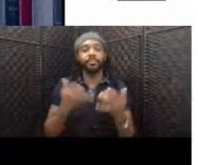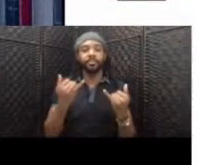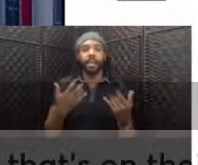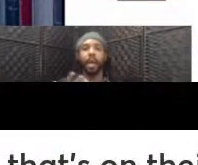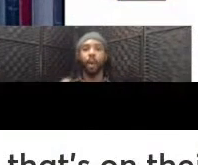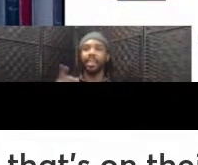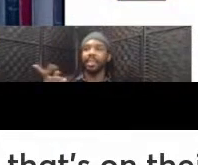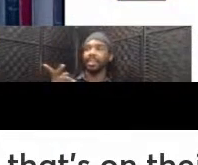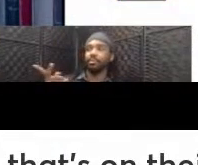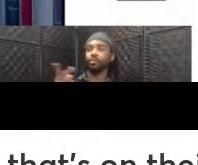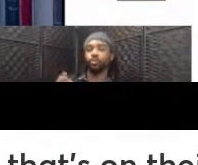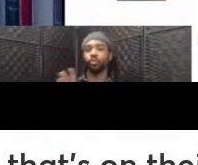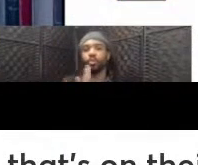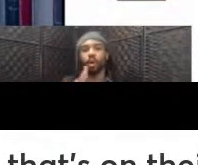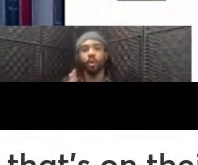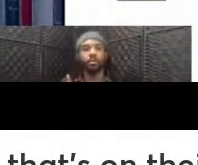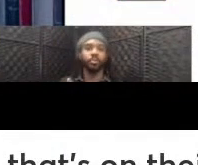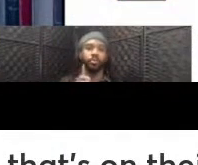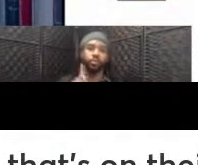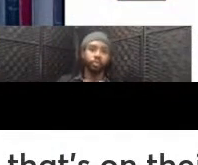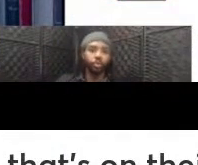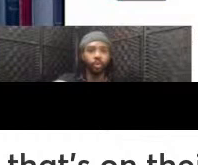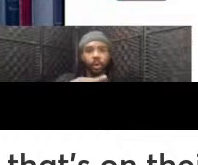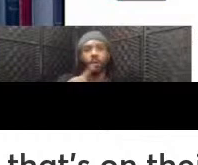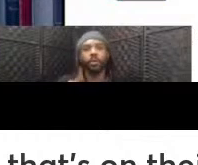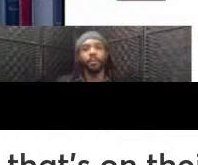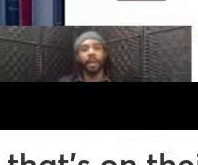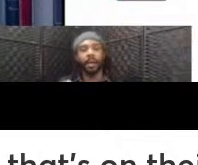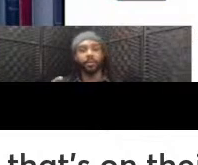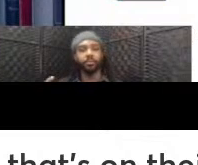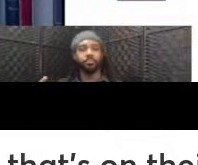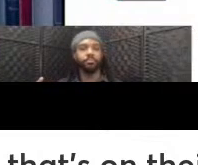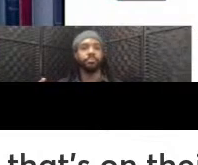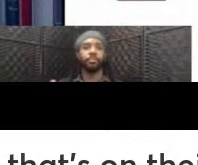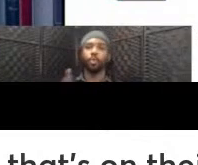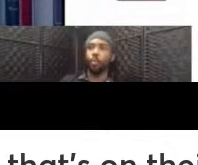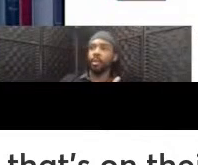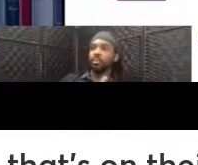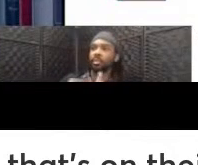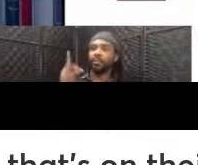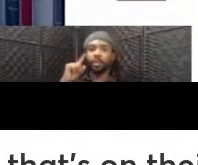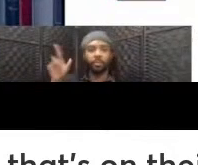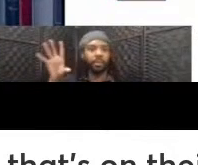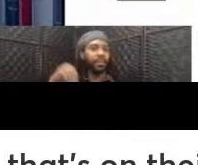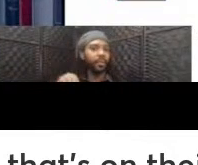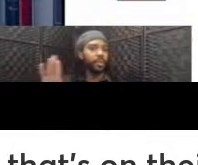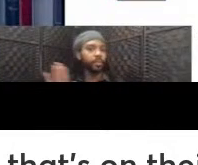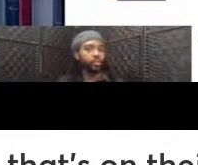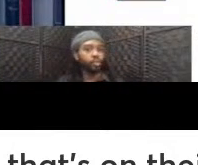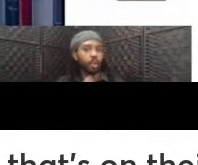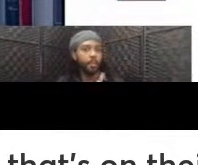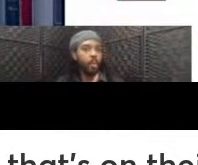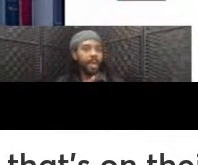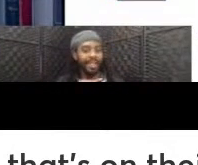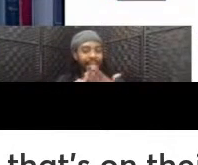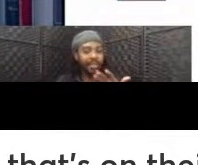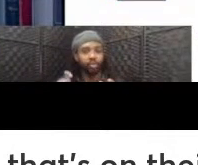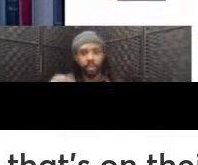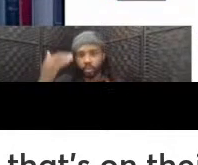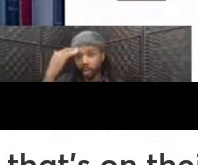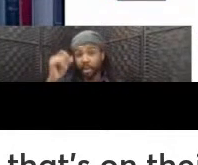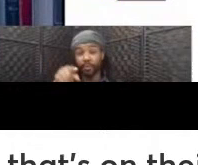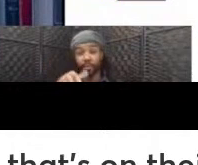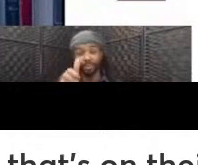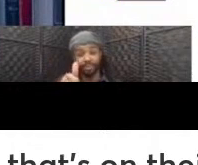time to speak to you, about what it takes to run for school board. What do you need to know? So if you're a parent sitting out there right